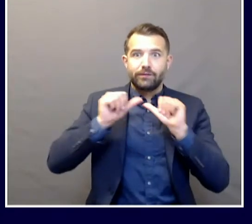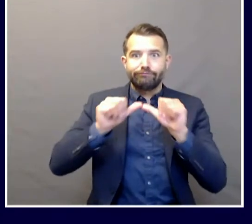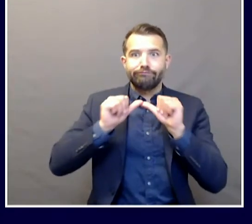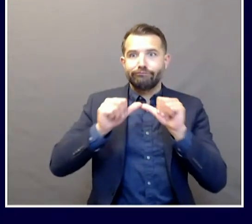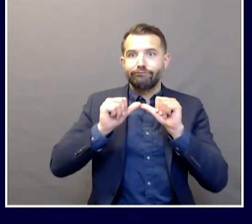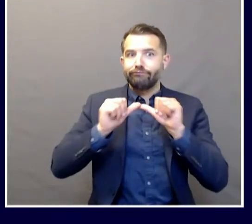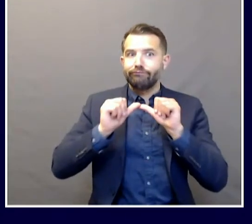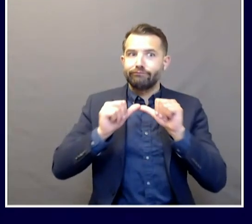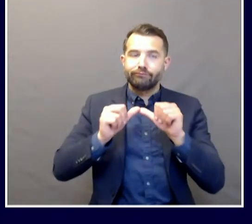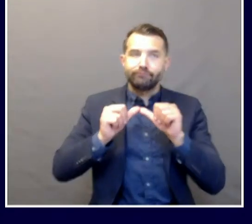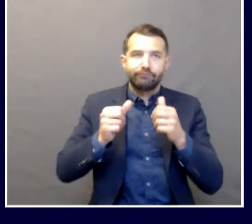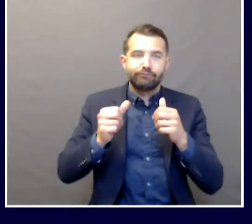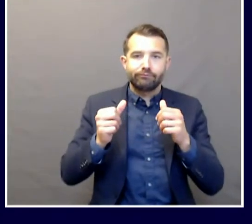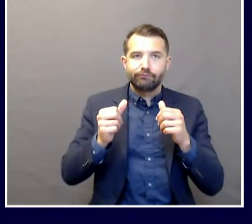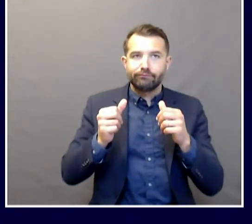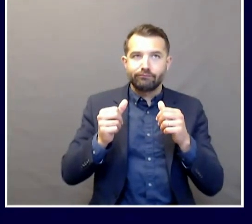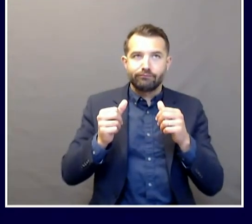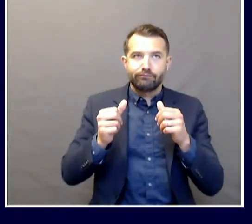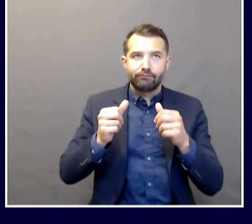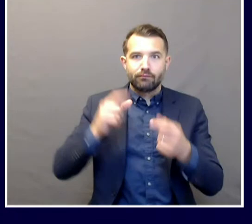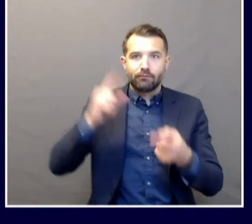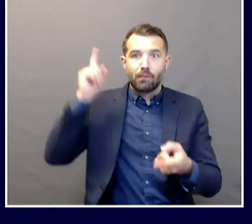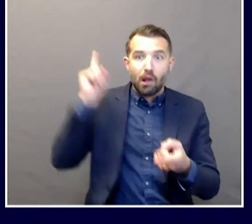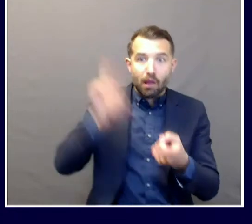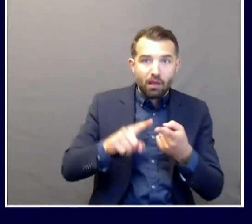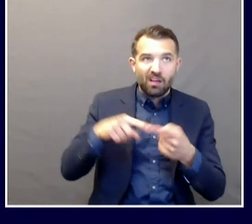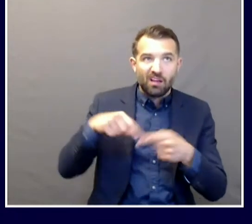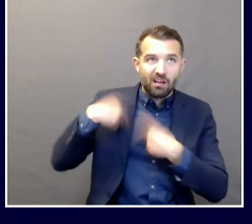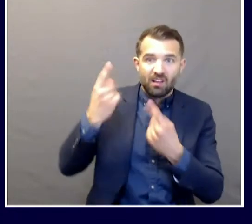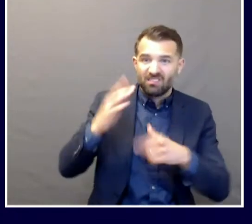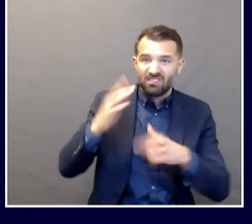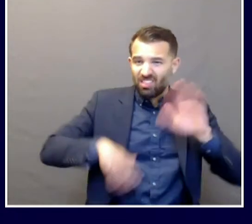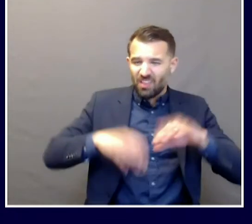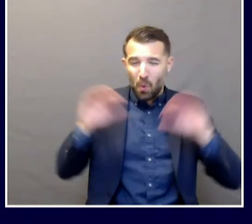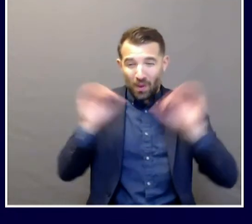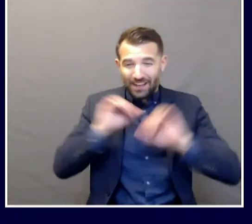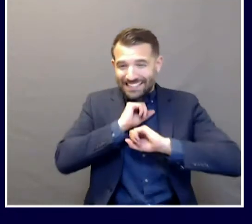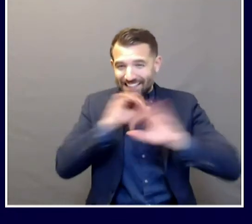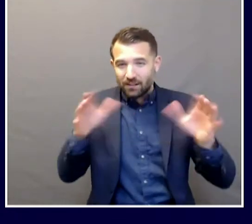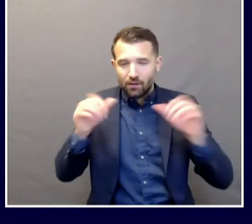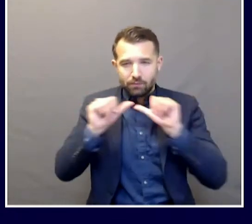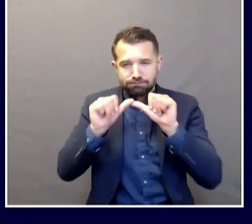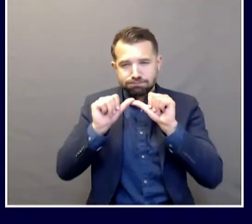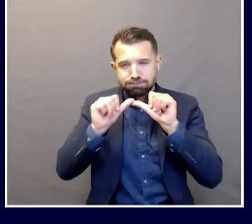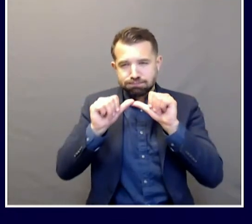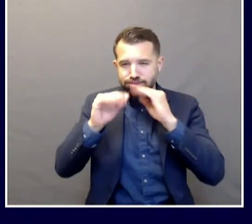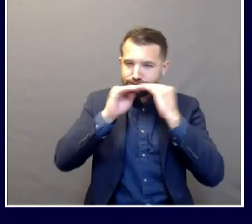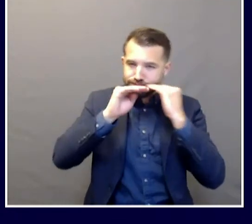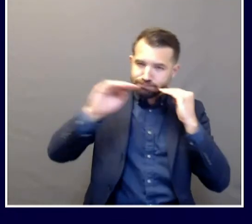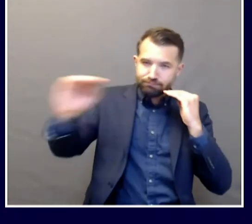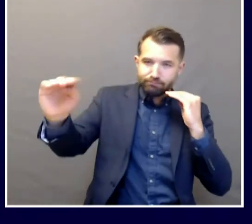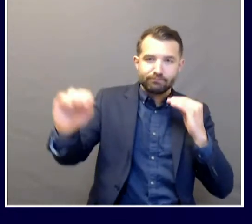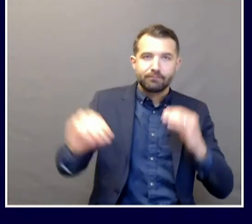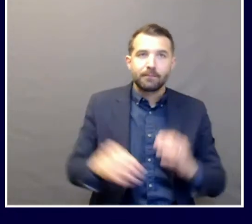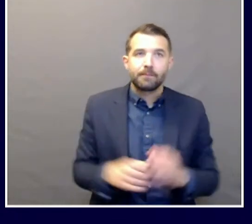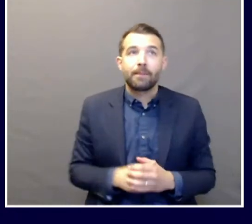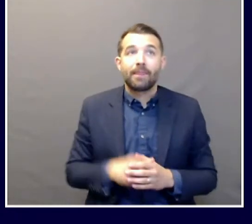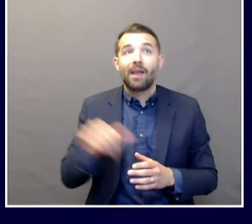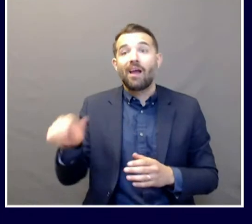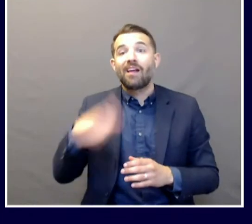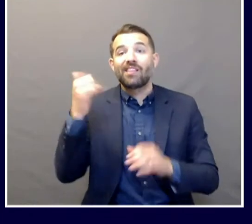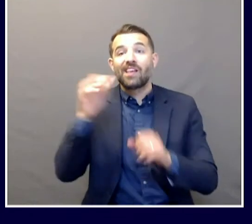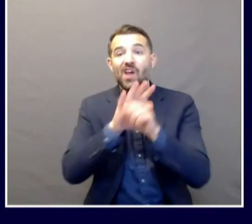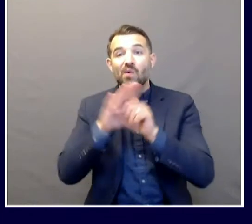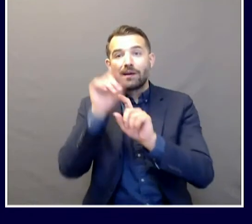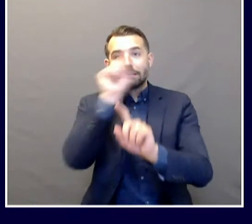state. We've seen folks in various parts of the state now, as I've said, we've got to do a better job of reaching them,